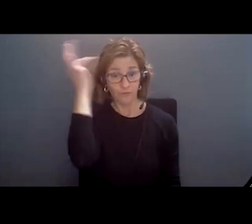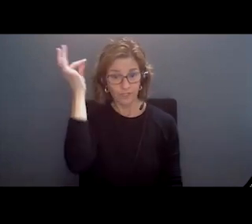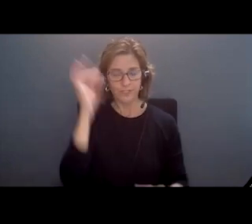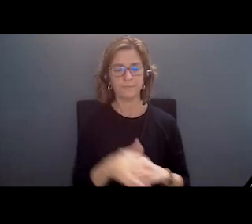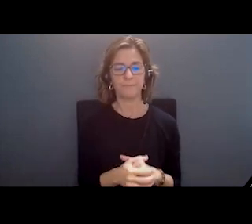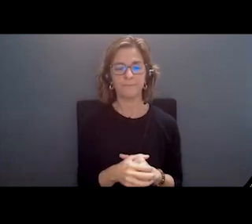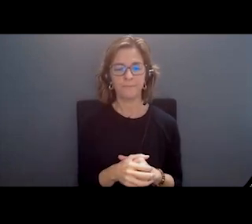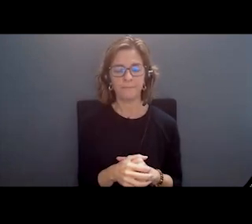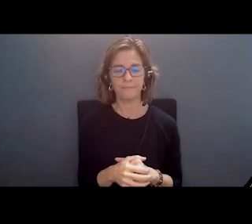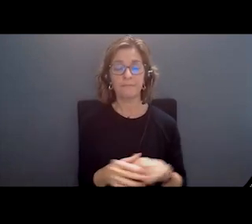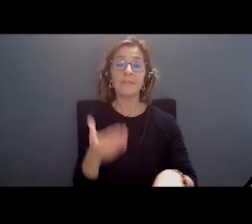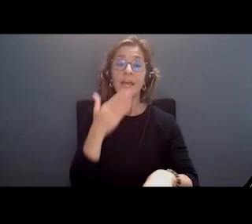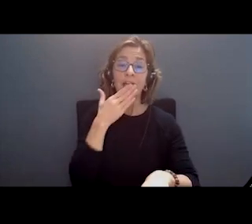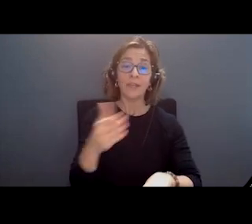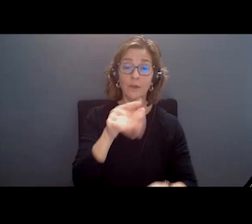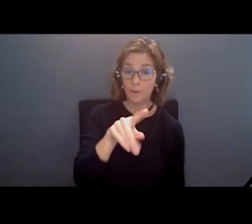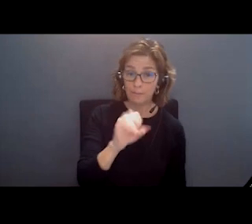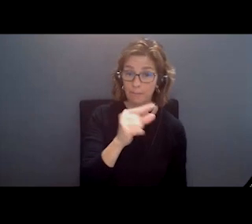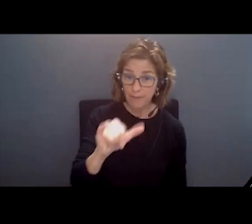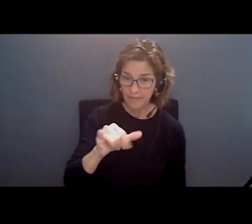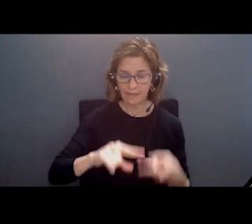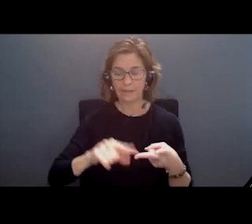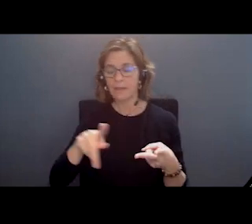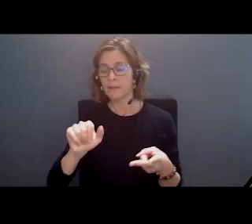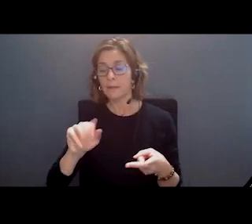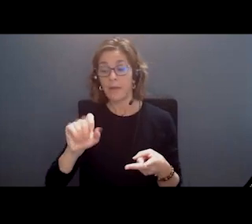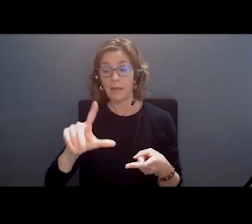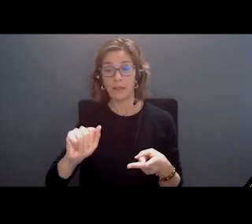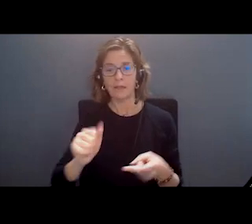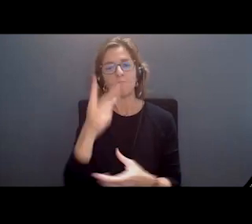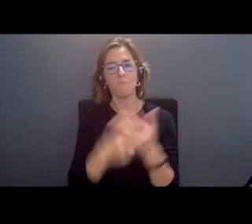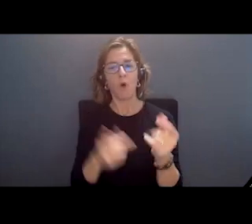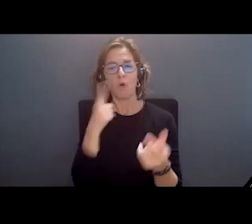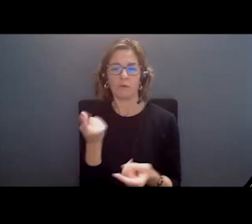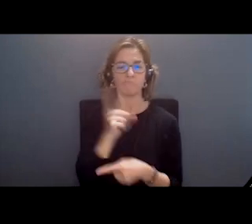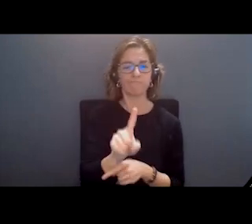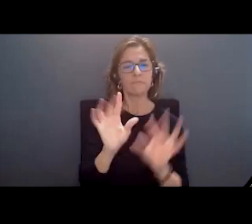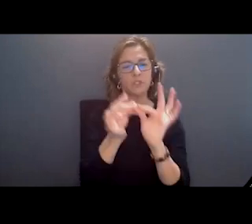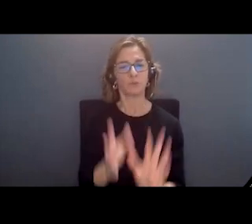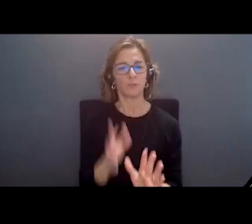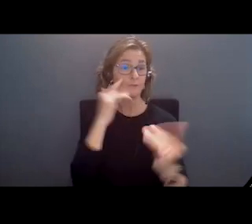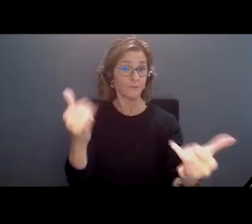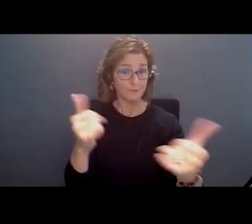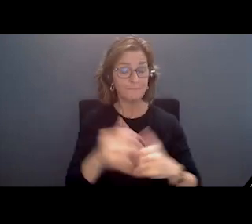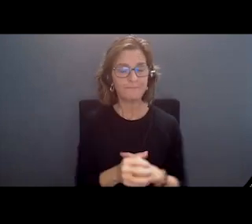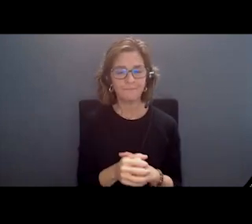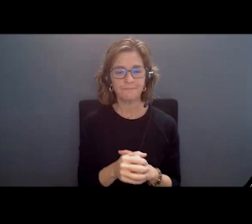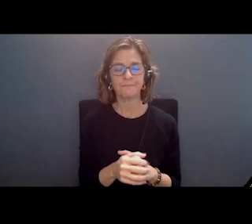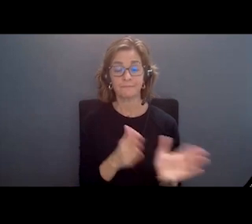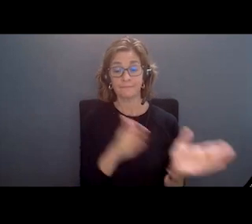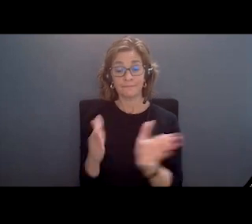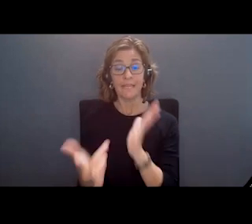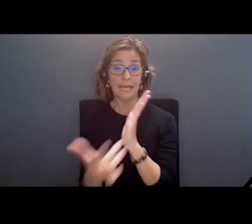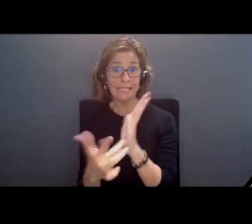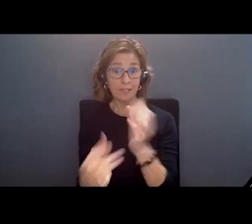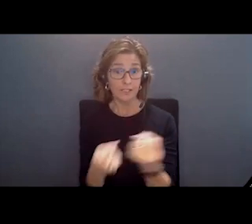I'd like to thank Peggy and Pamela, who will be providing ASL interpretation for us today. Our technical support team